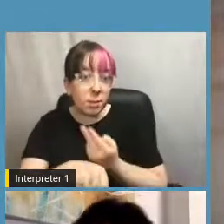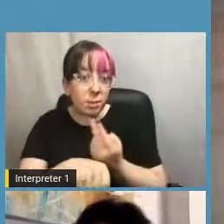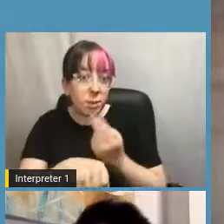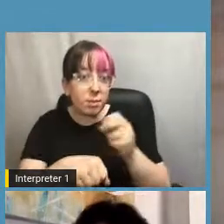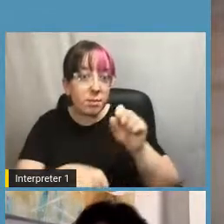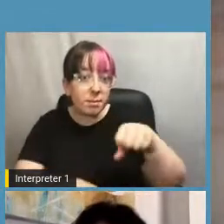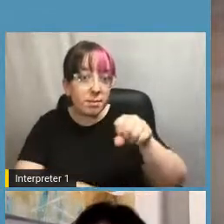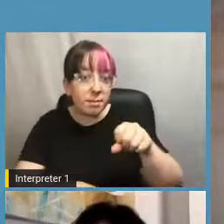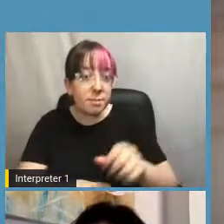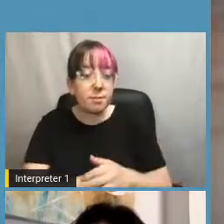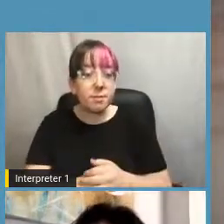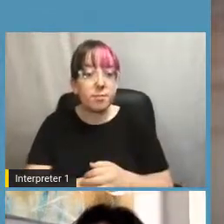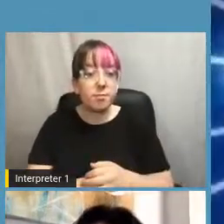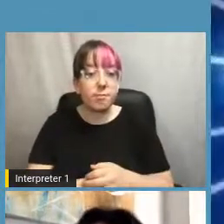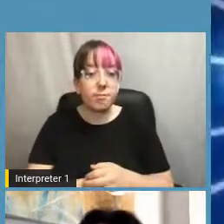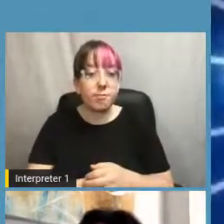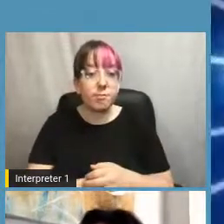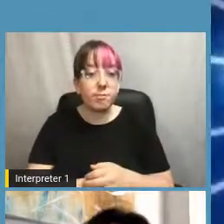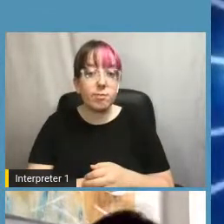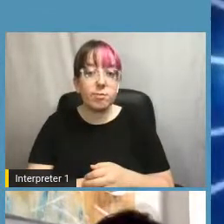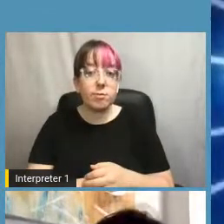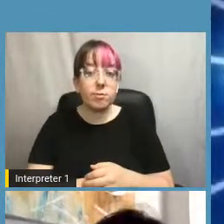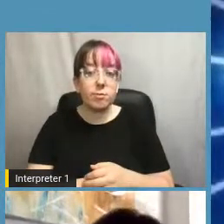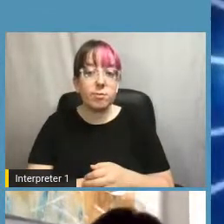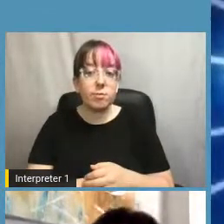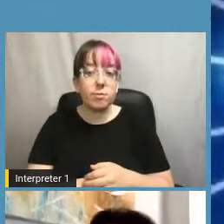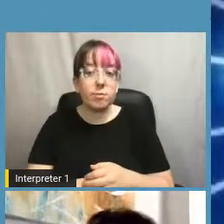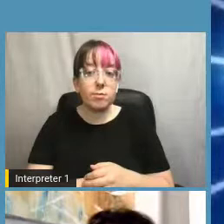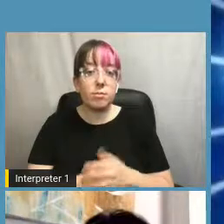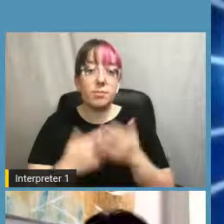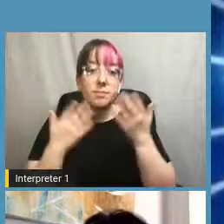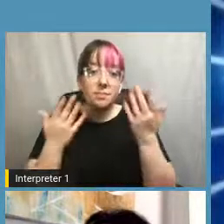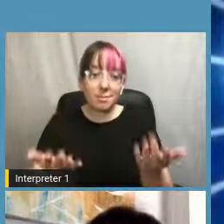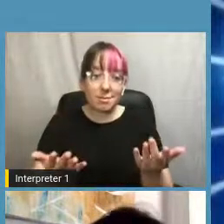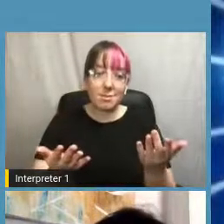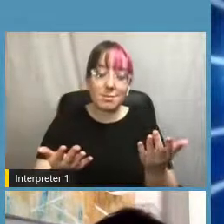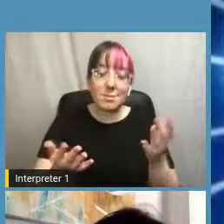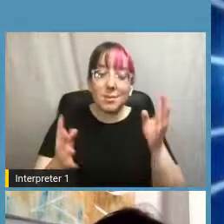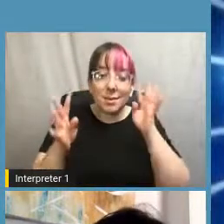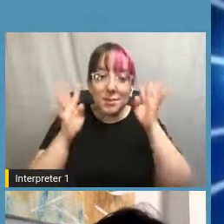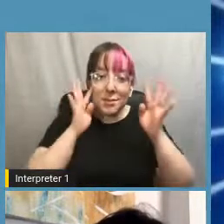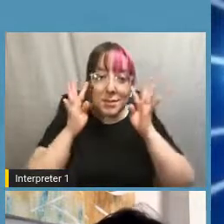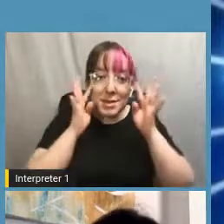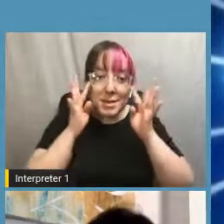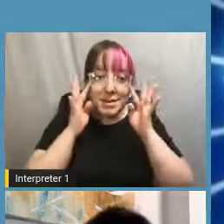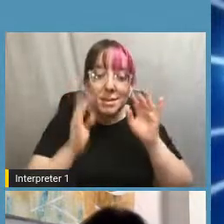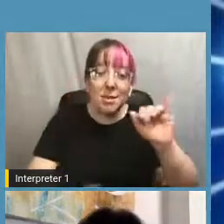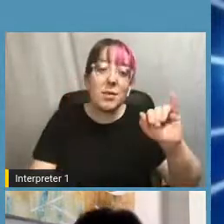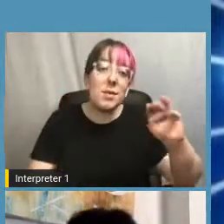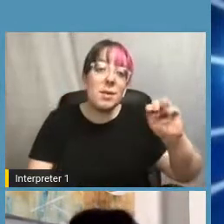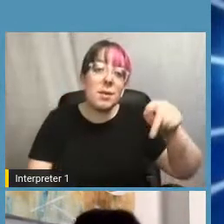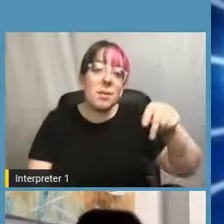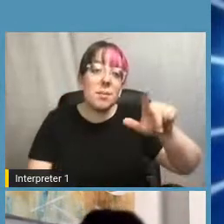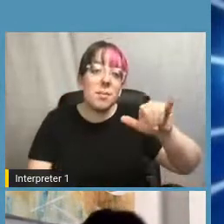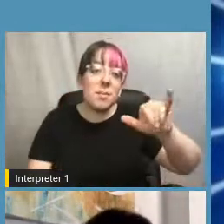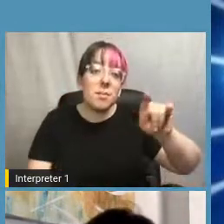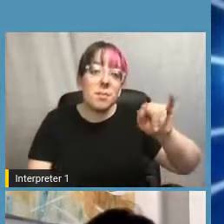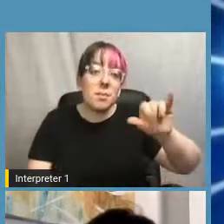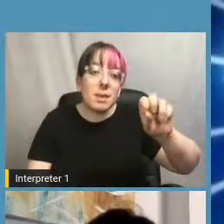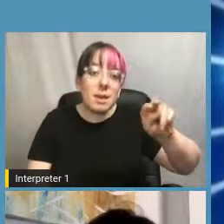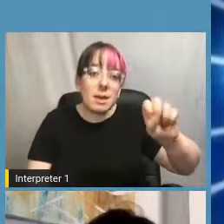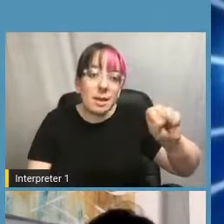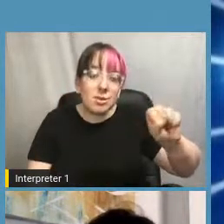just sitting there. Now, let's go to philosophical implications. In this case, it's